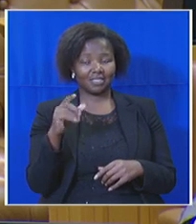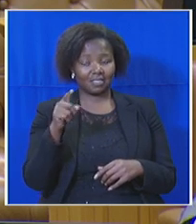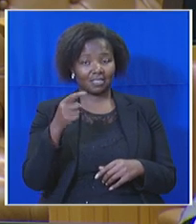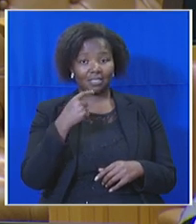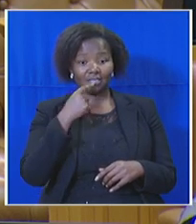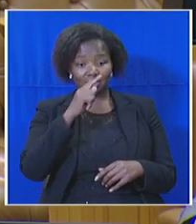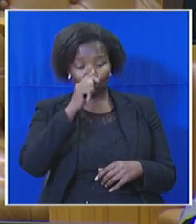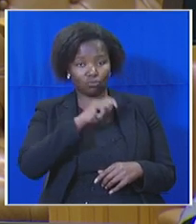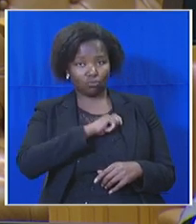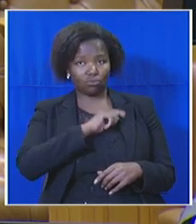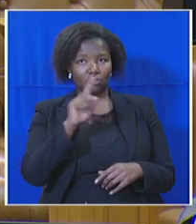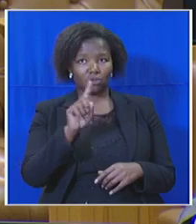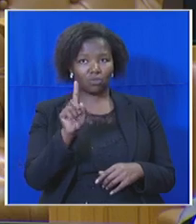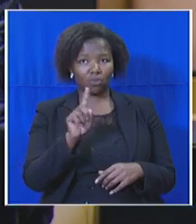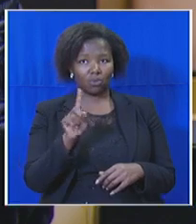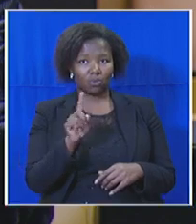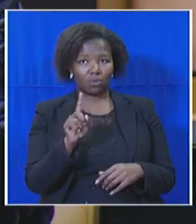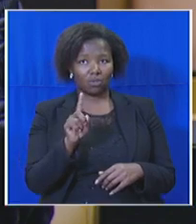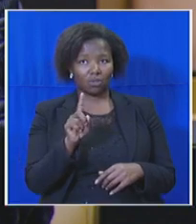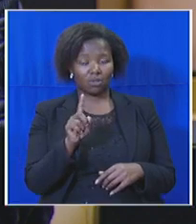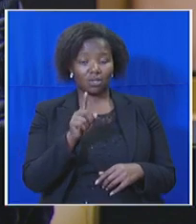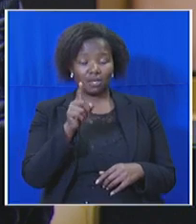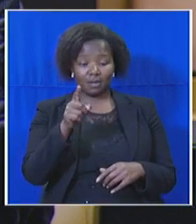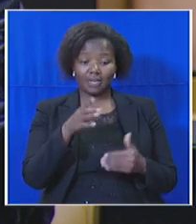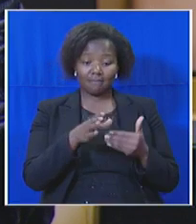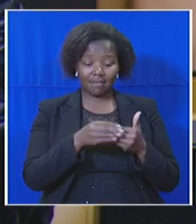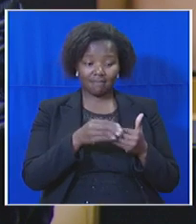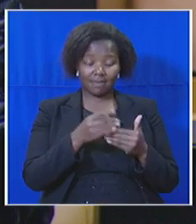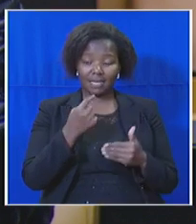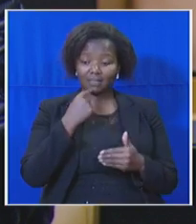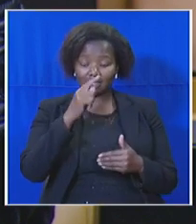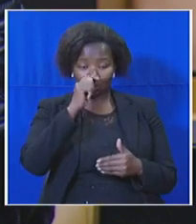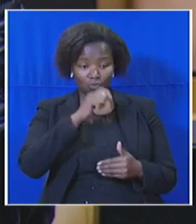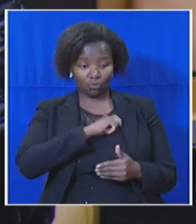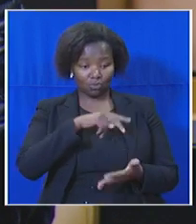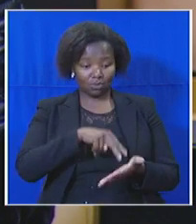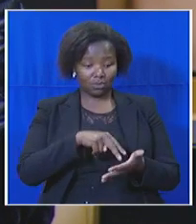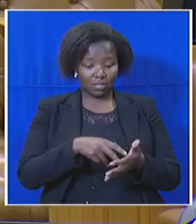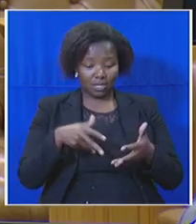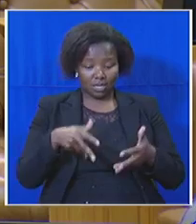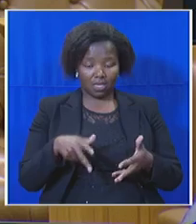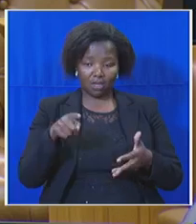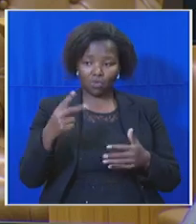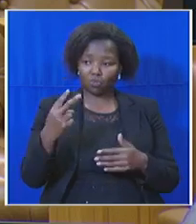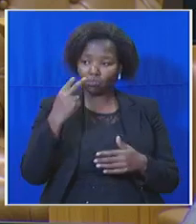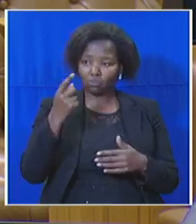the truth. This member is not telling the truth, and she stands here in front of you. You are not calling her to